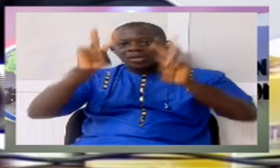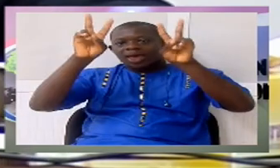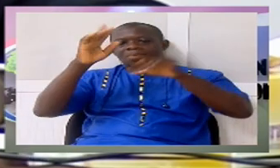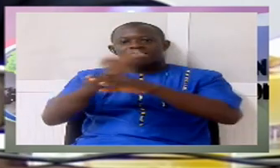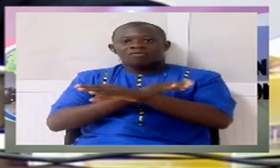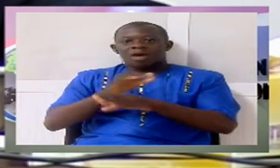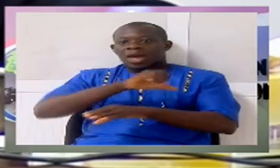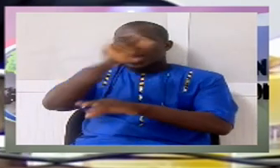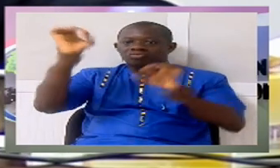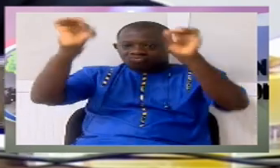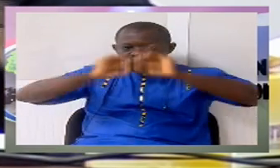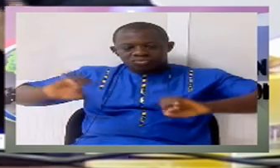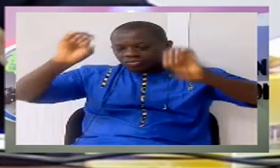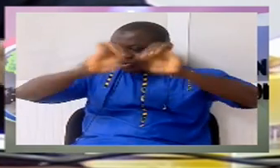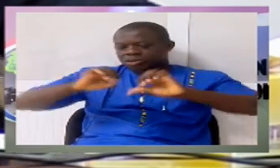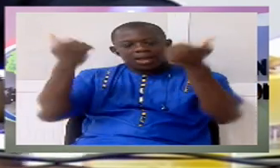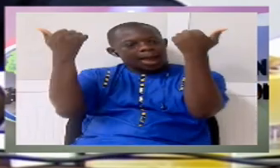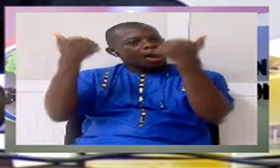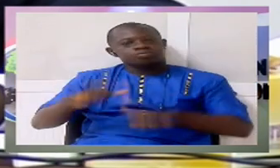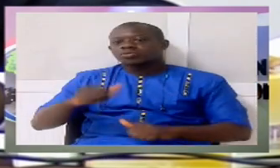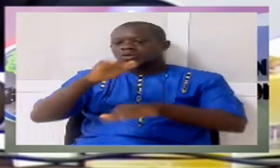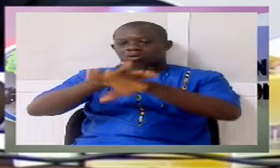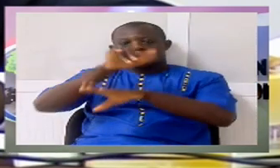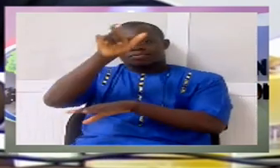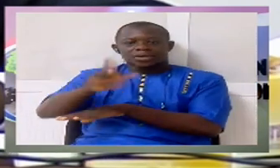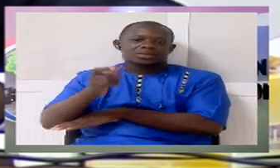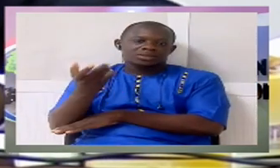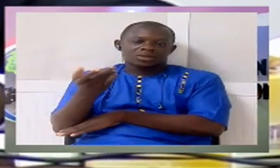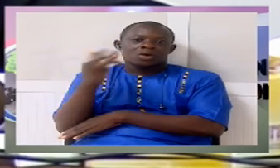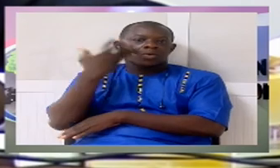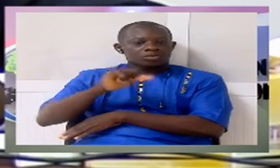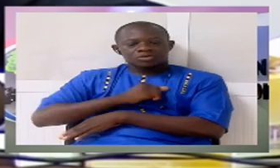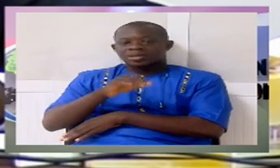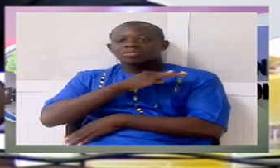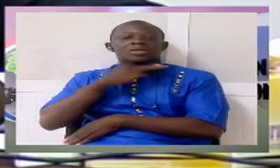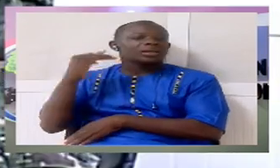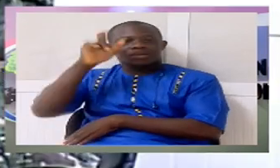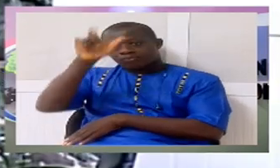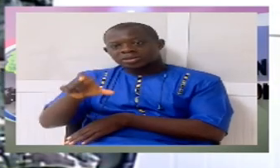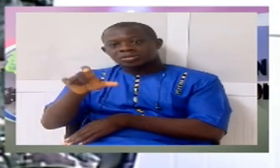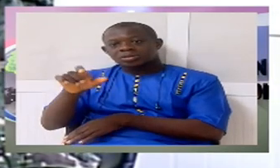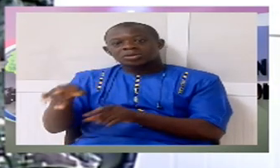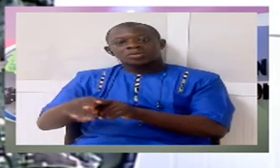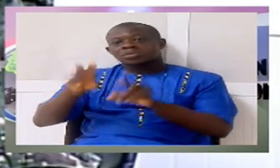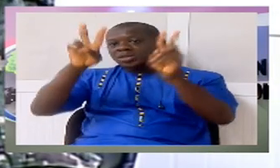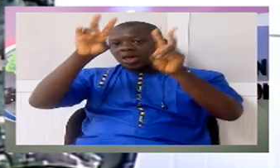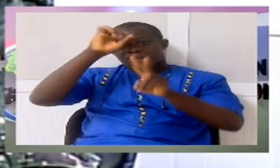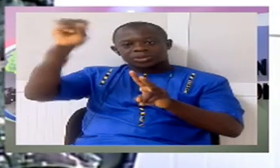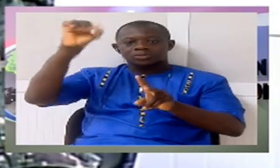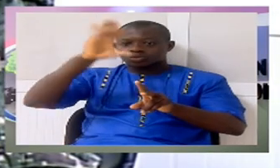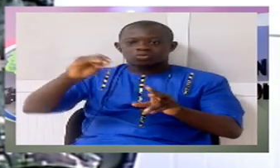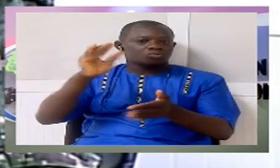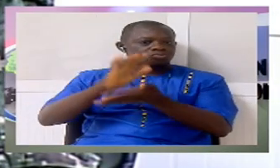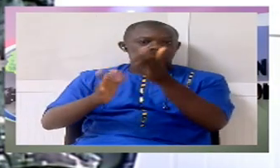And nothing happens to him when he carried out that murder. Te bim reye dara motax dara jotu ko dara fekku